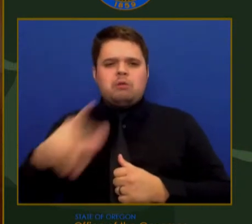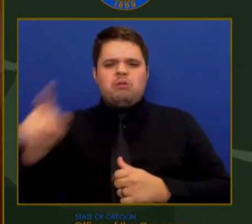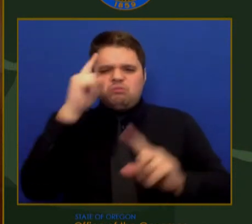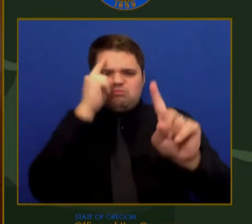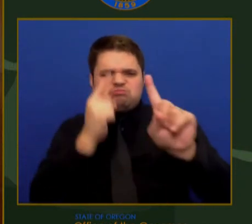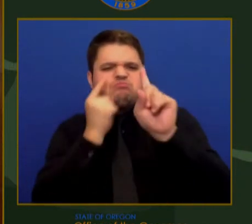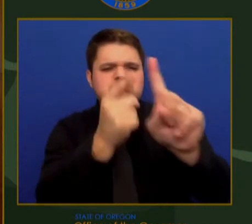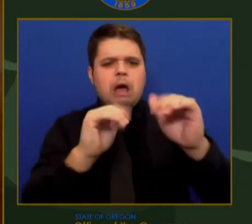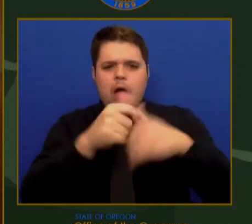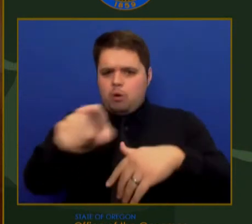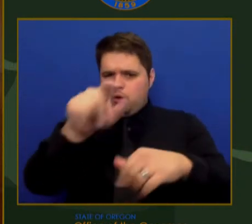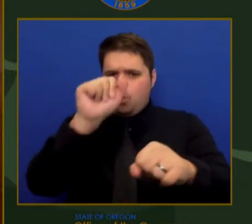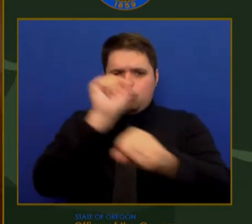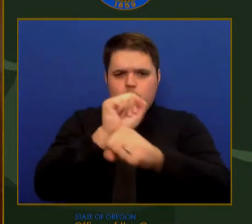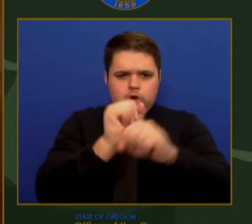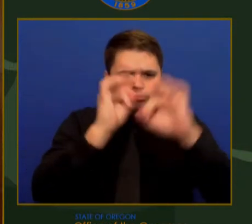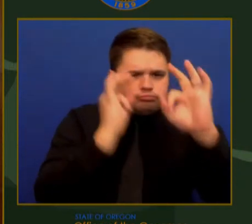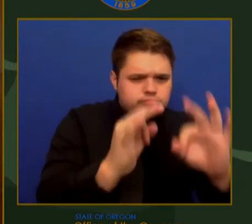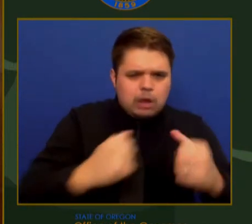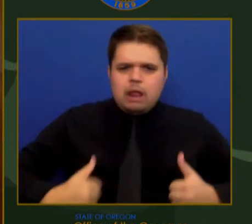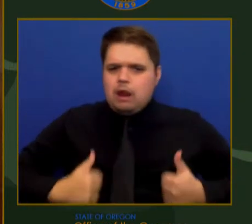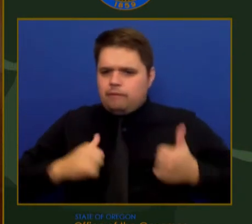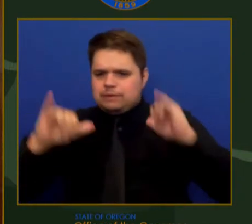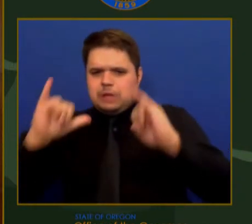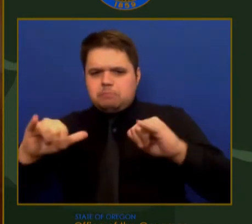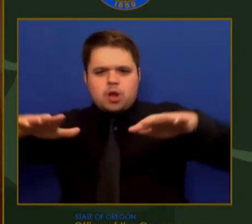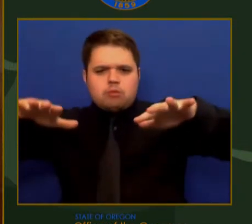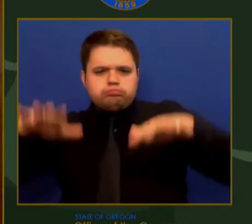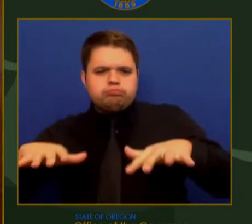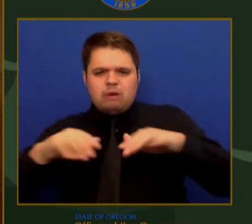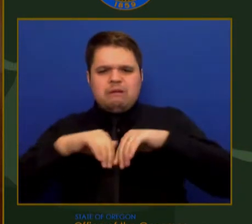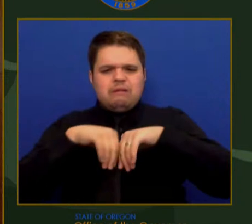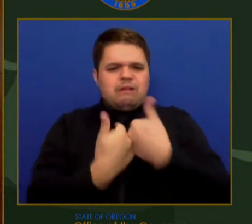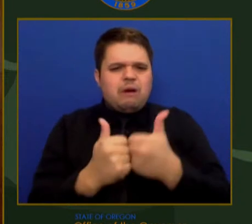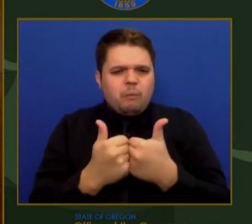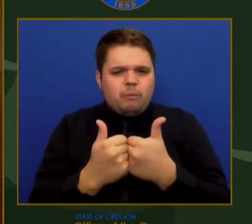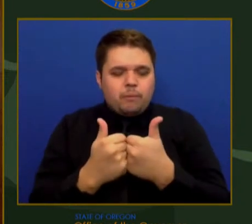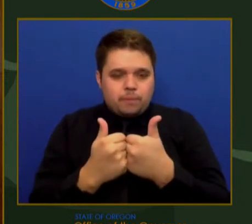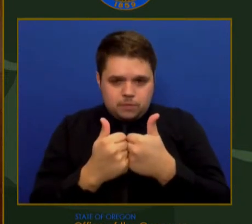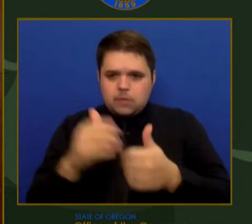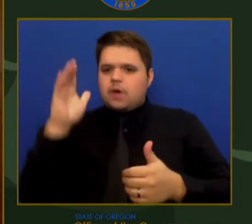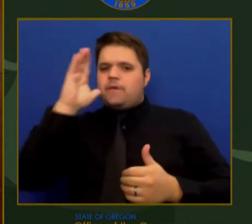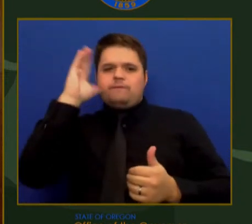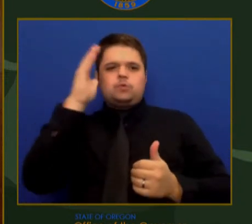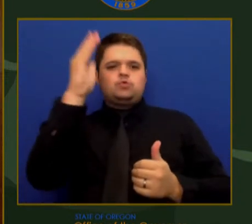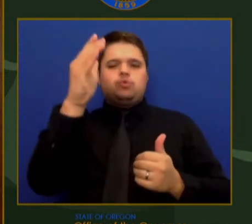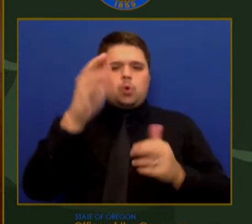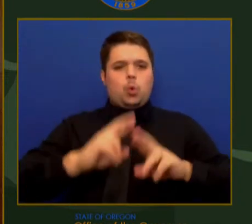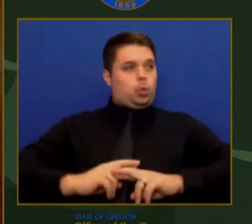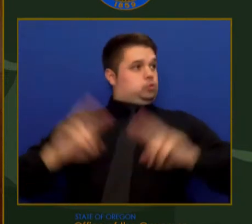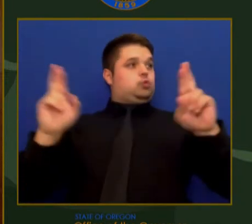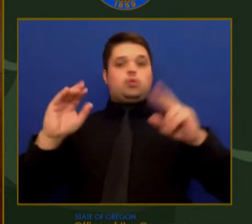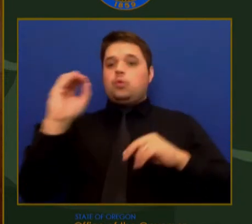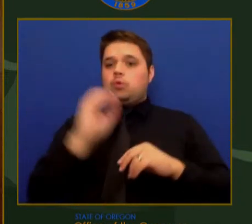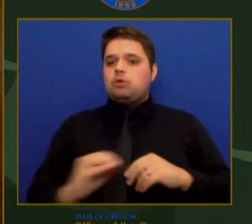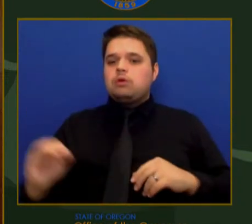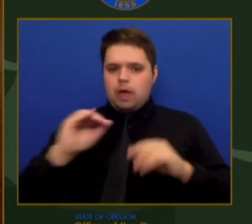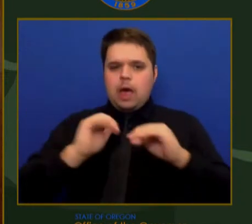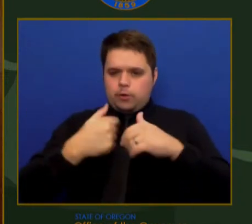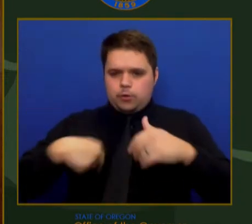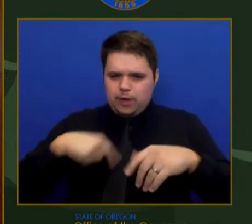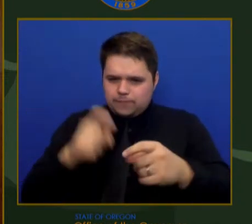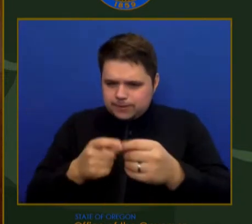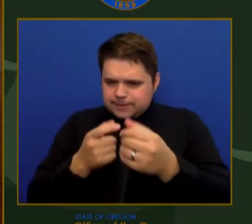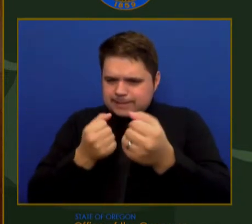help. Done right, Future Ready Oregon will set us on a course to greater prosperity and equity for all.